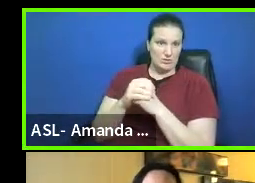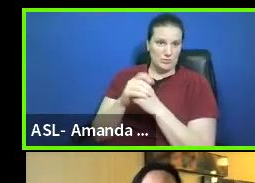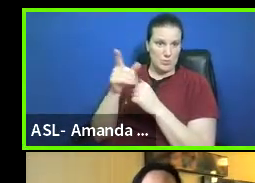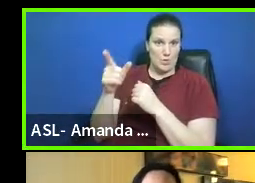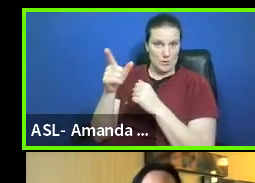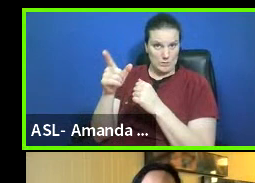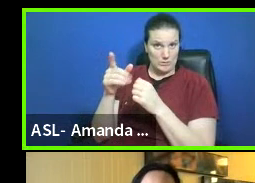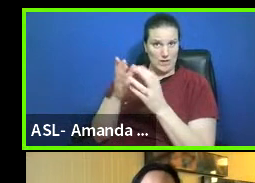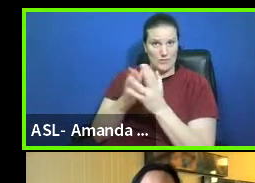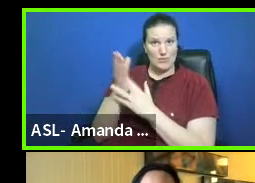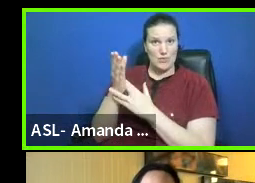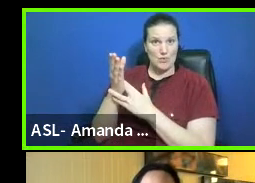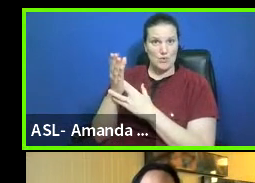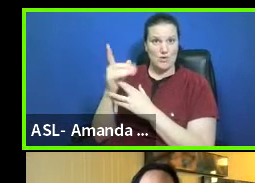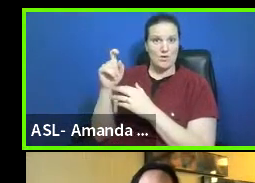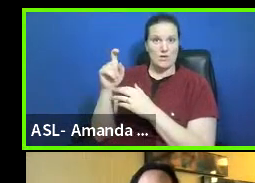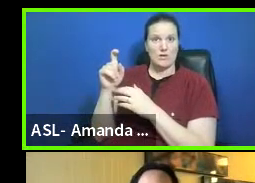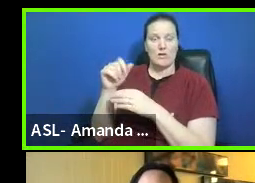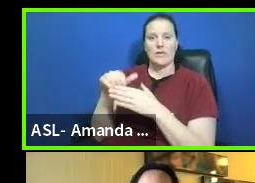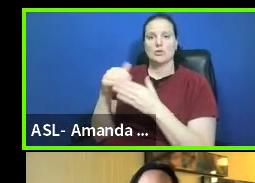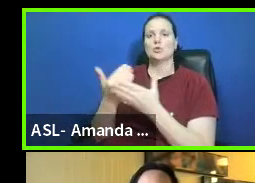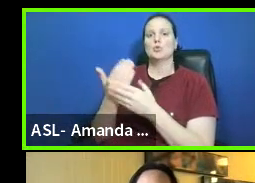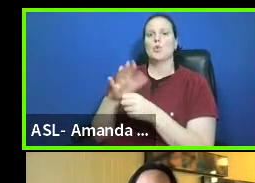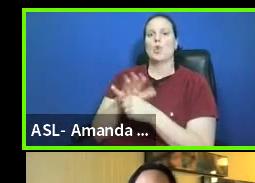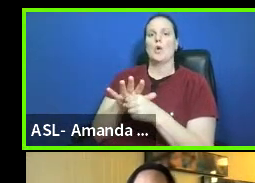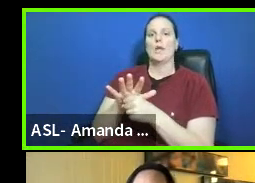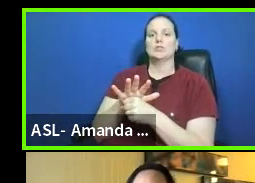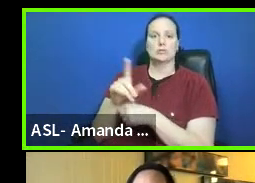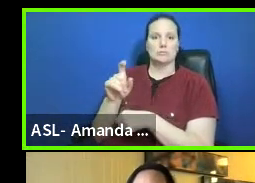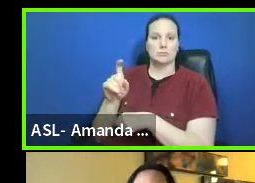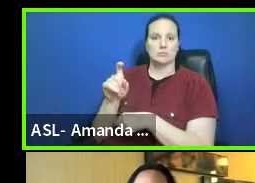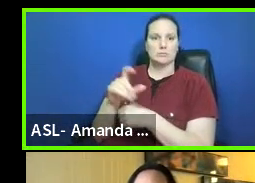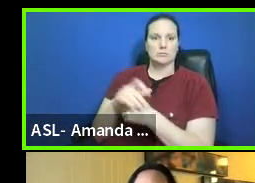get through in this new location?